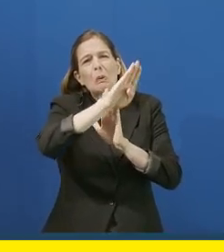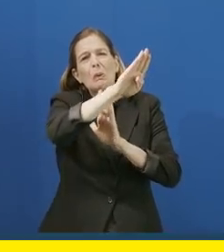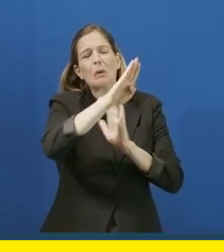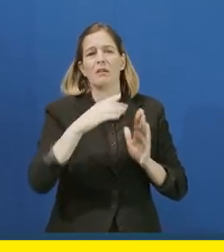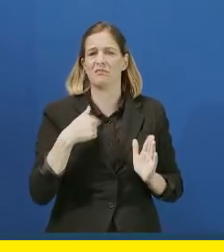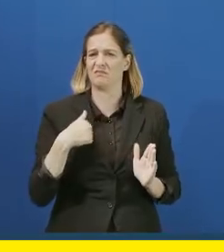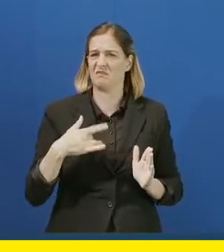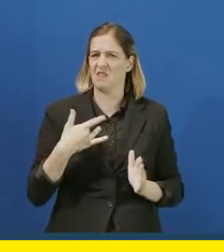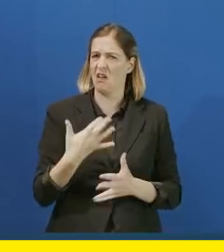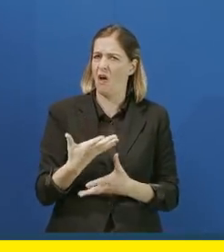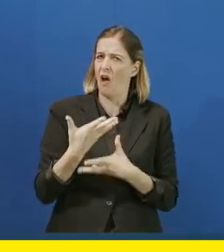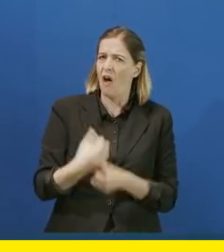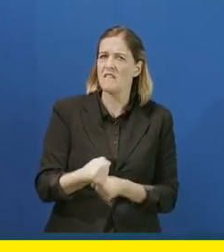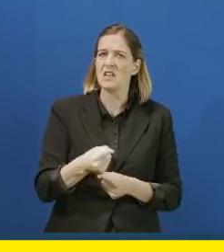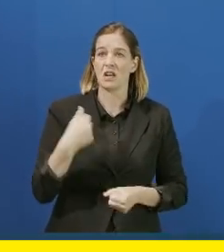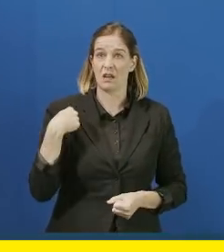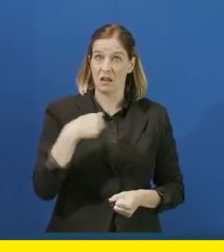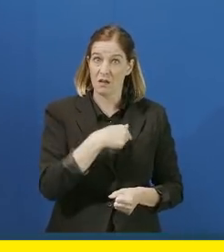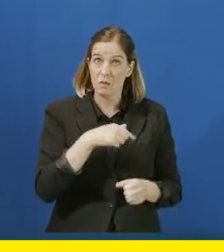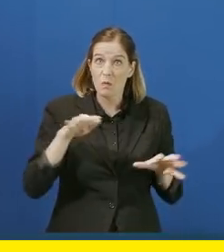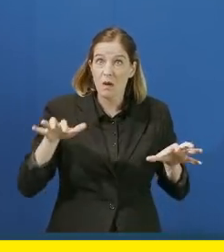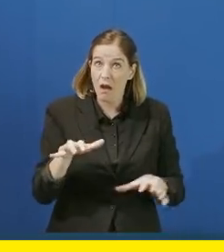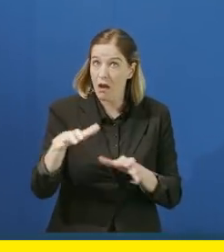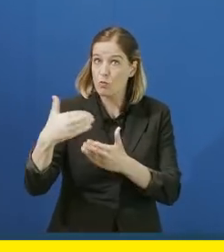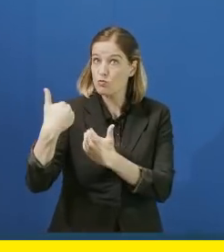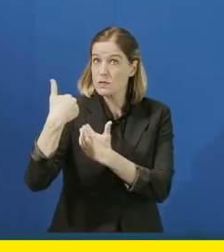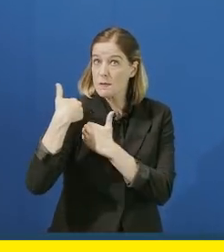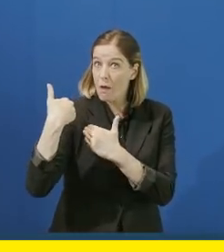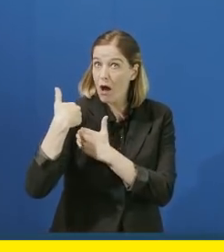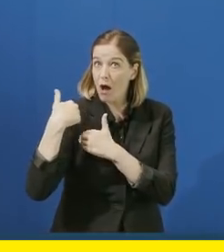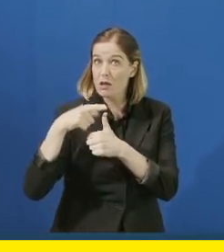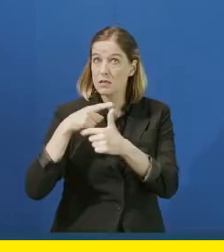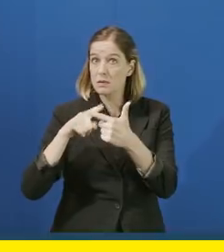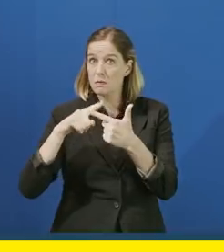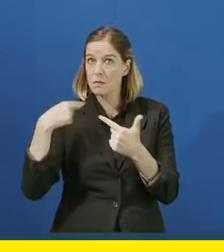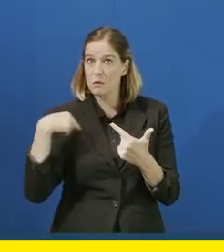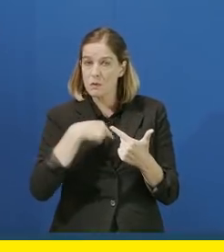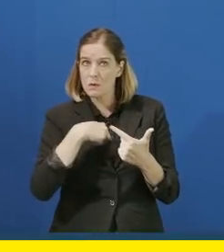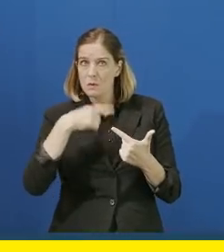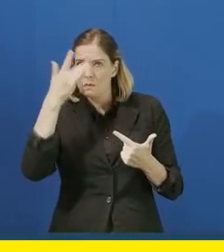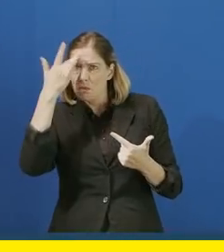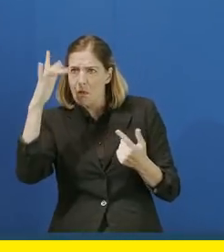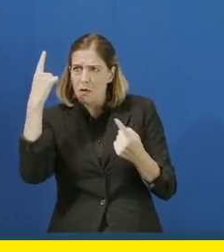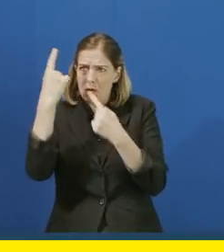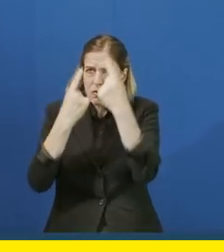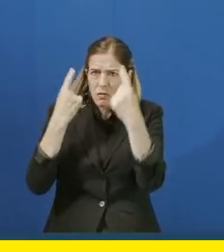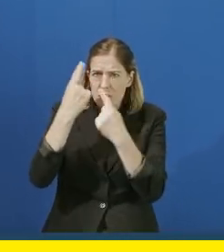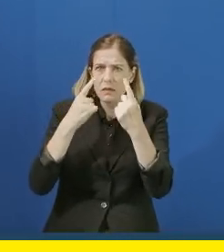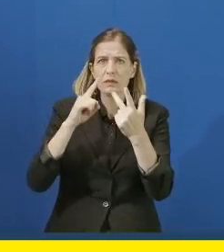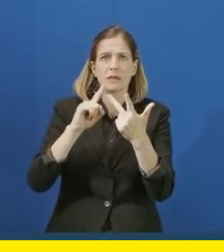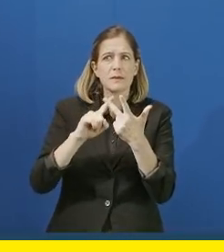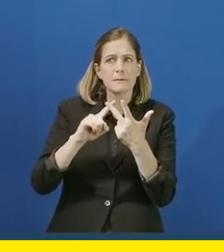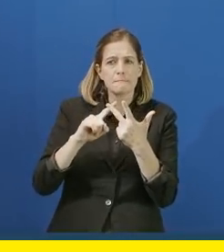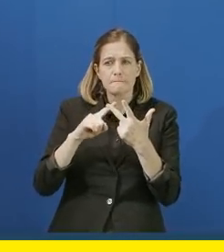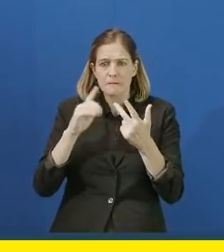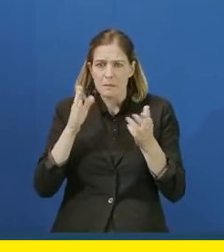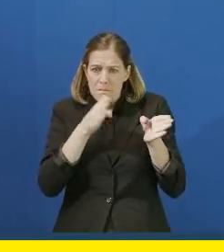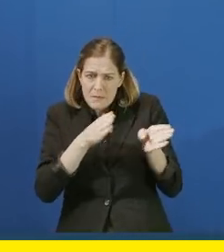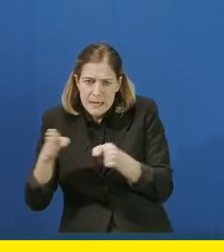and thoughtful and methodical, we will be the brightest light economically going